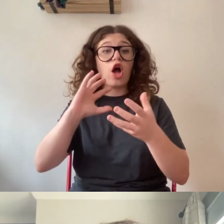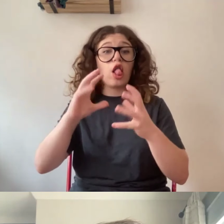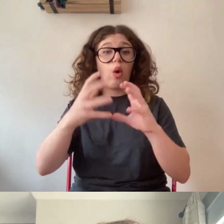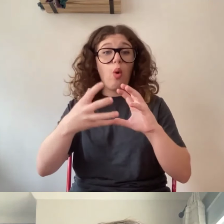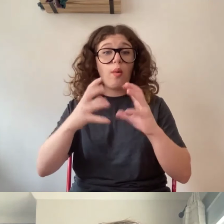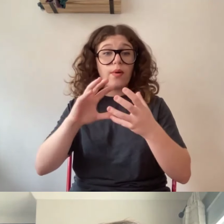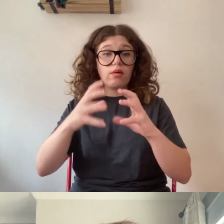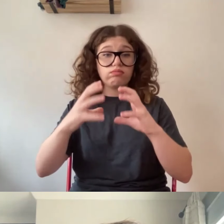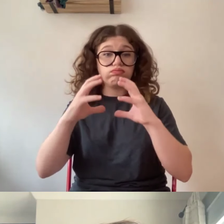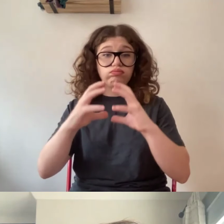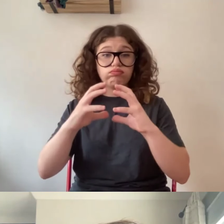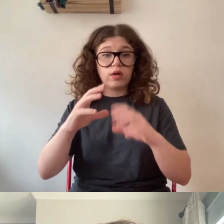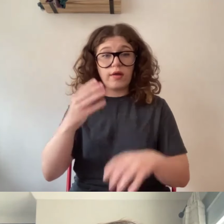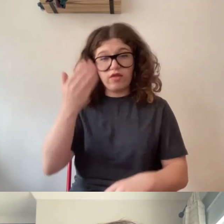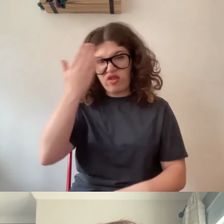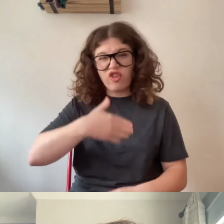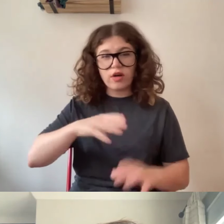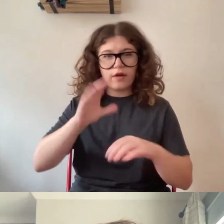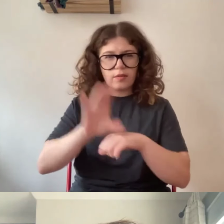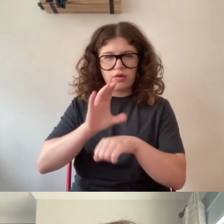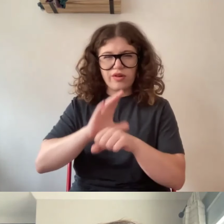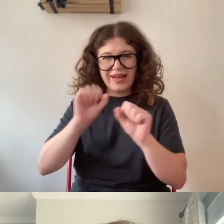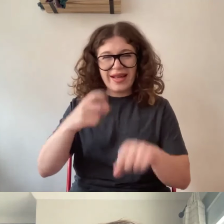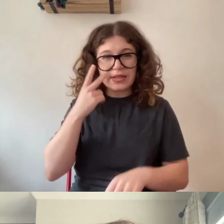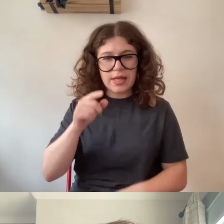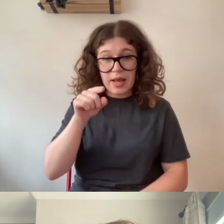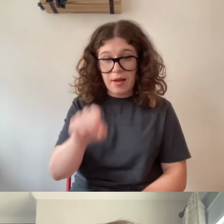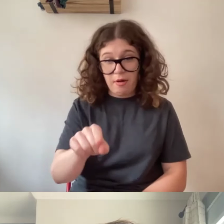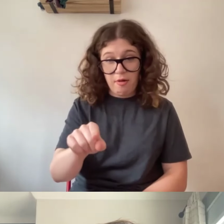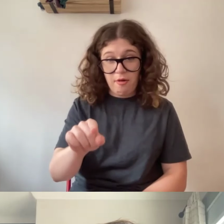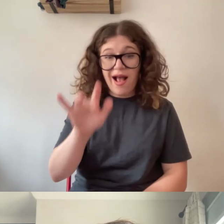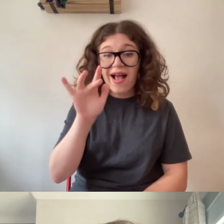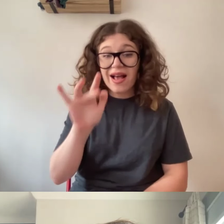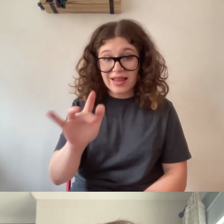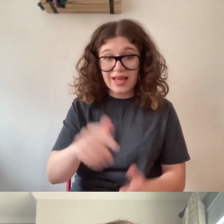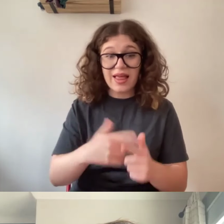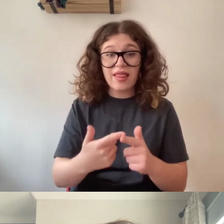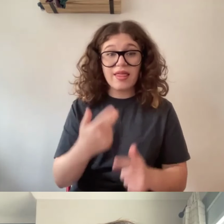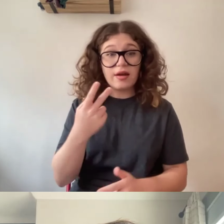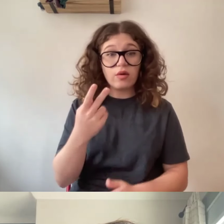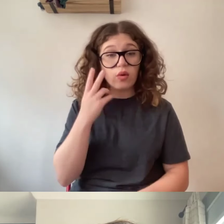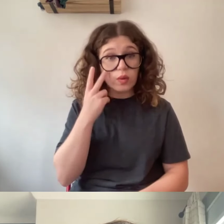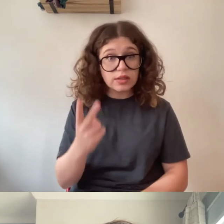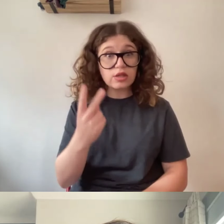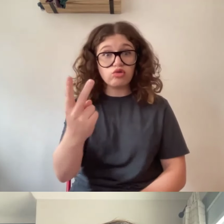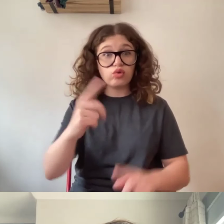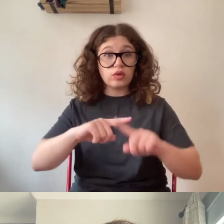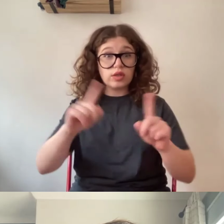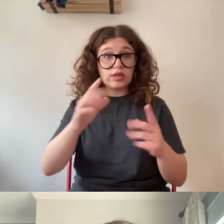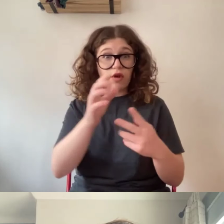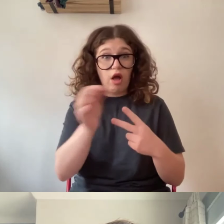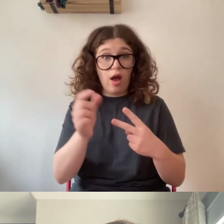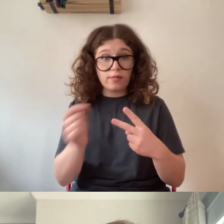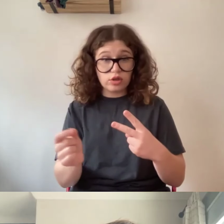So all you have to do is go to that globe, click, and you'll see the two different options, which is Spanish and